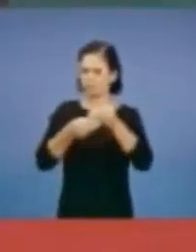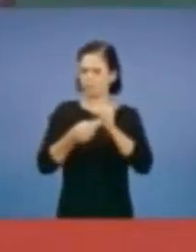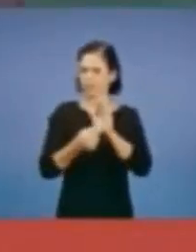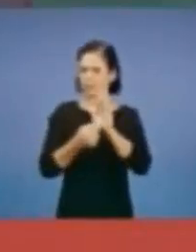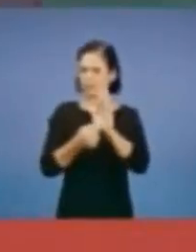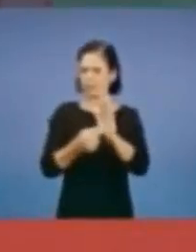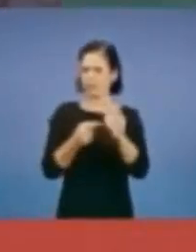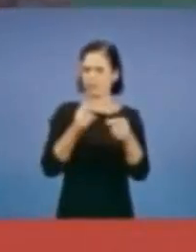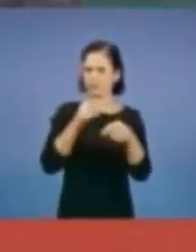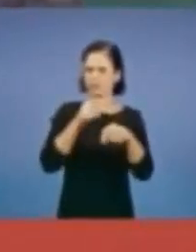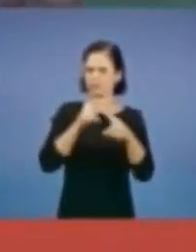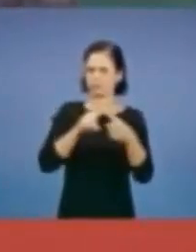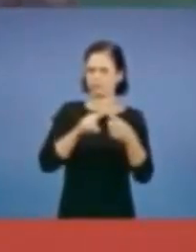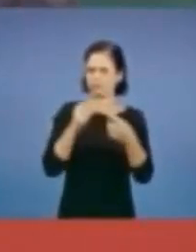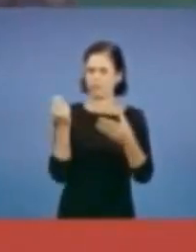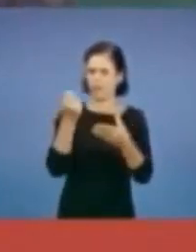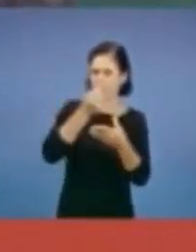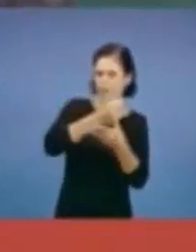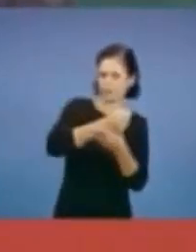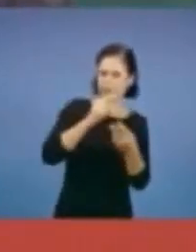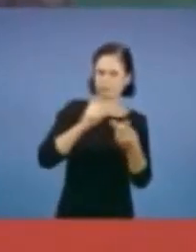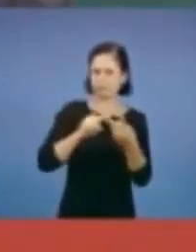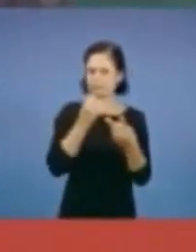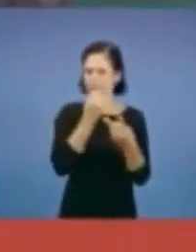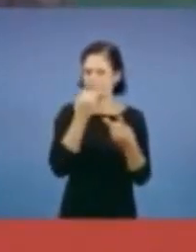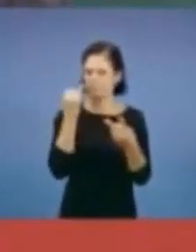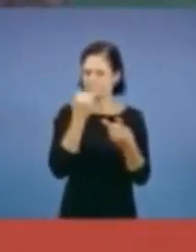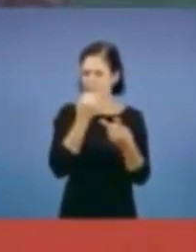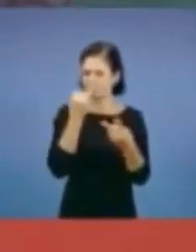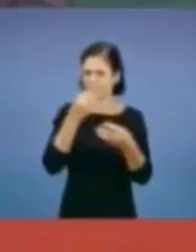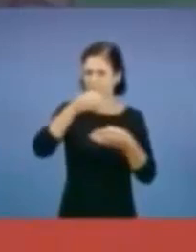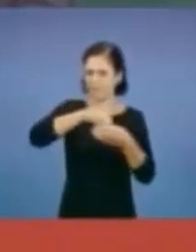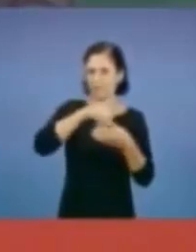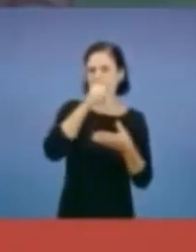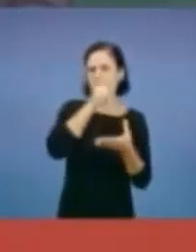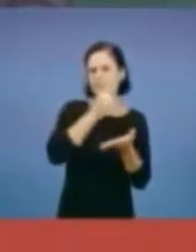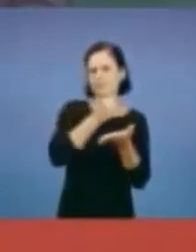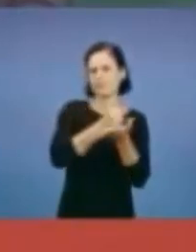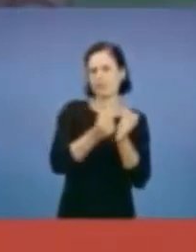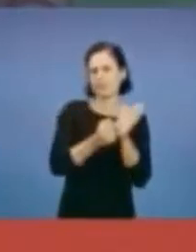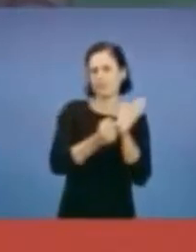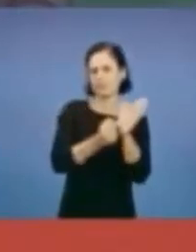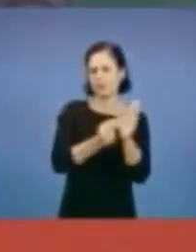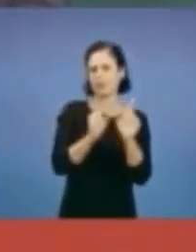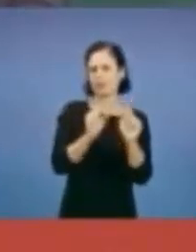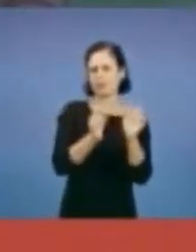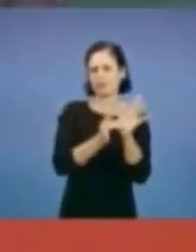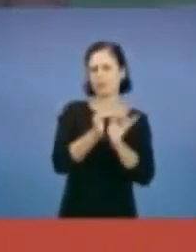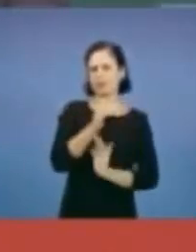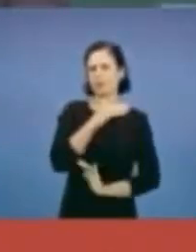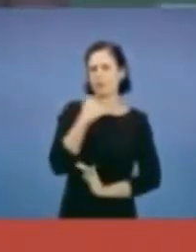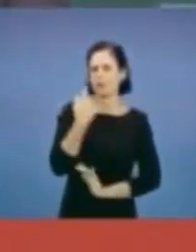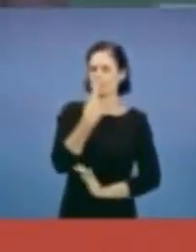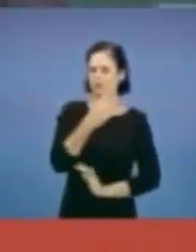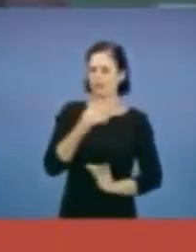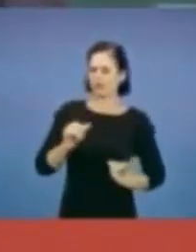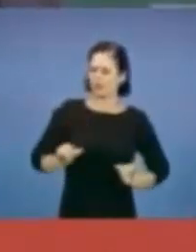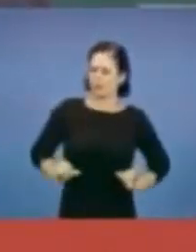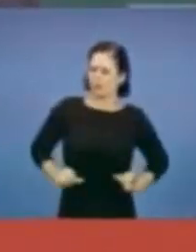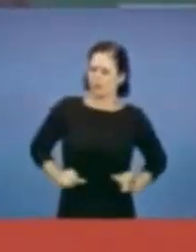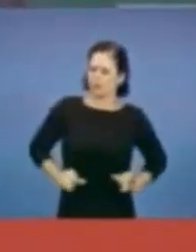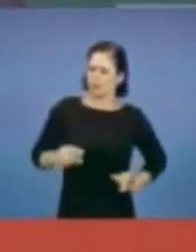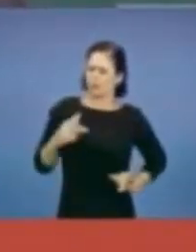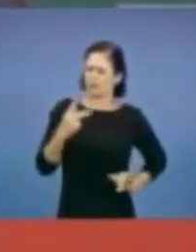schools related to Abraham, Isaac, showing there the illustration in the Old Testament related to the death of Jesus and